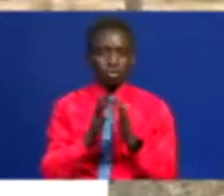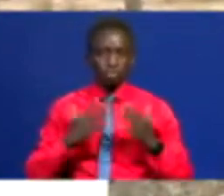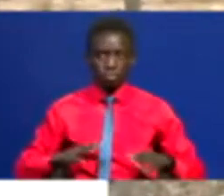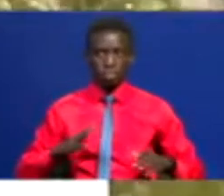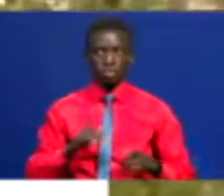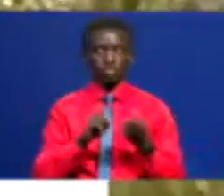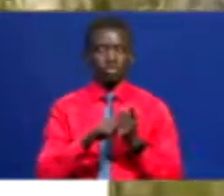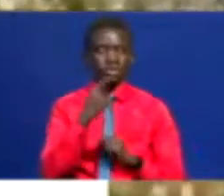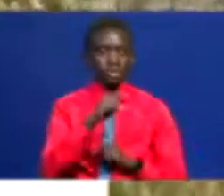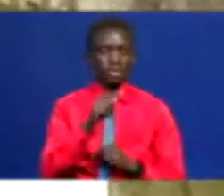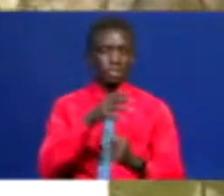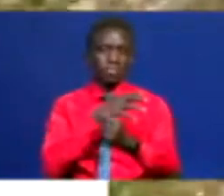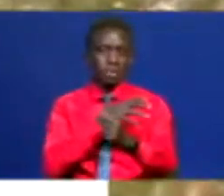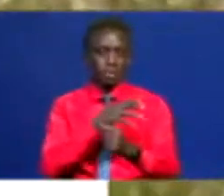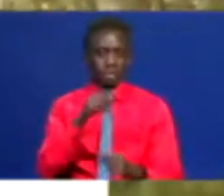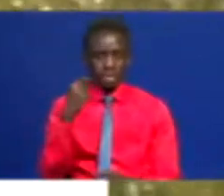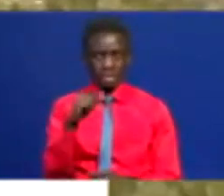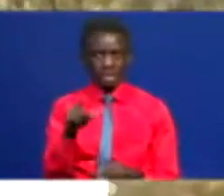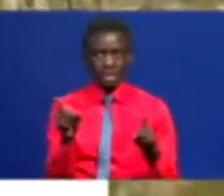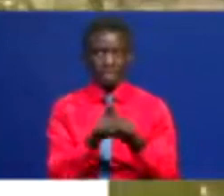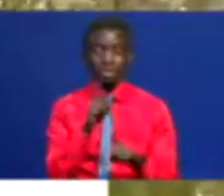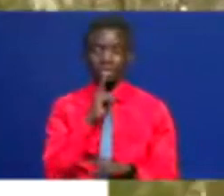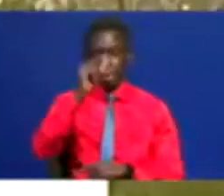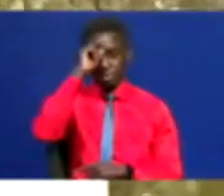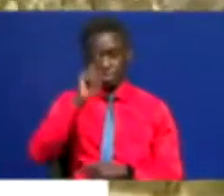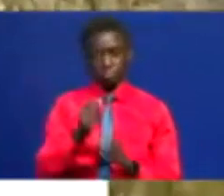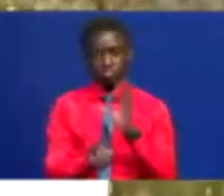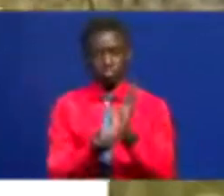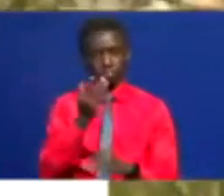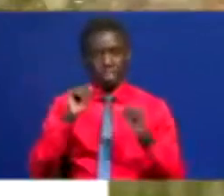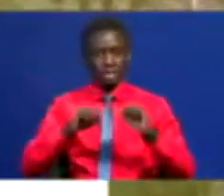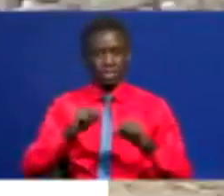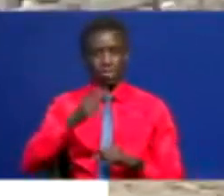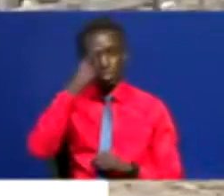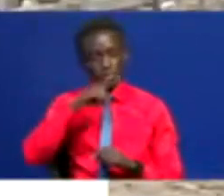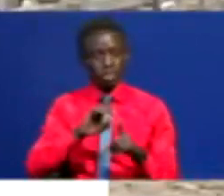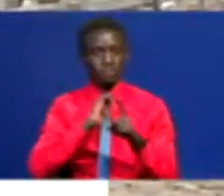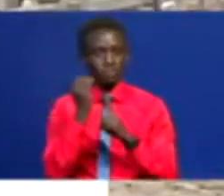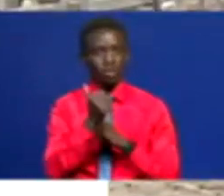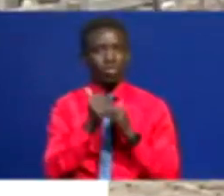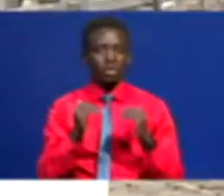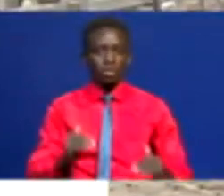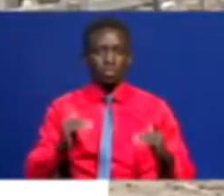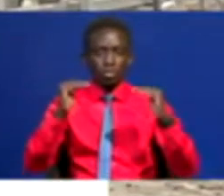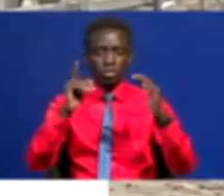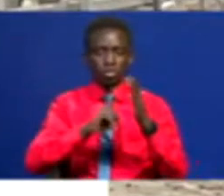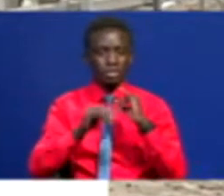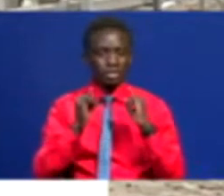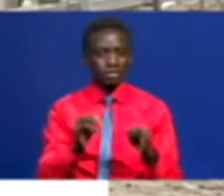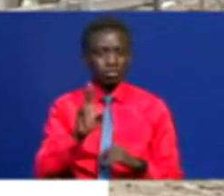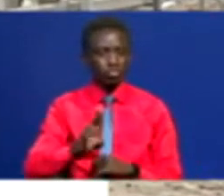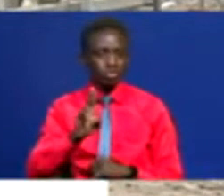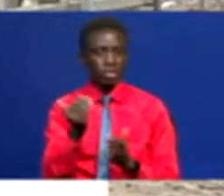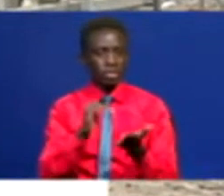grid. He said the government must set up an enabling policy environment that promotes renewable energy,